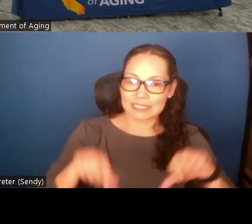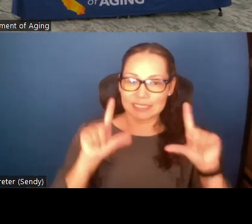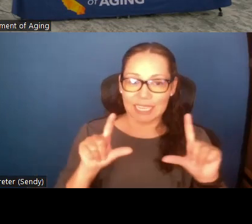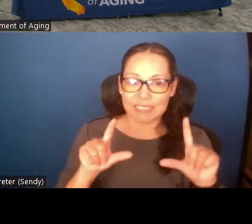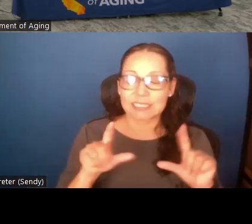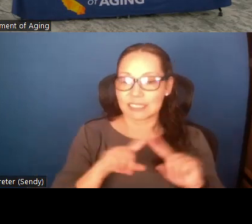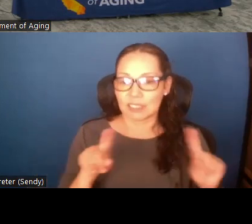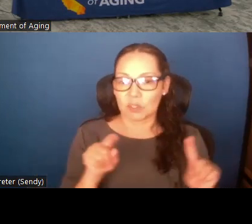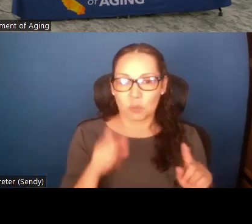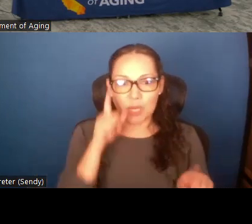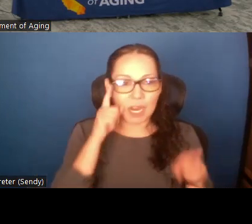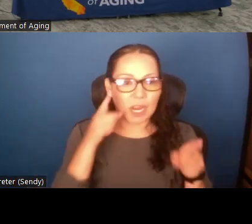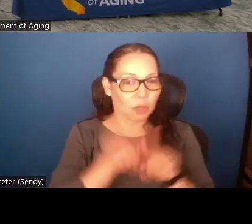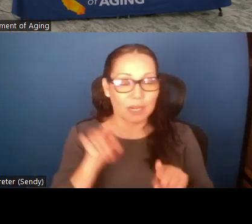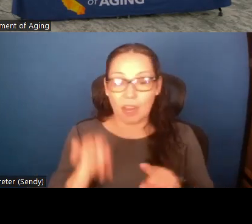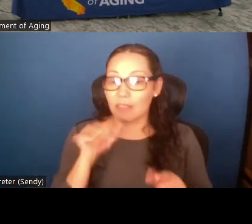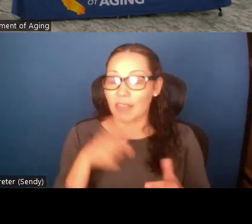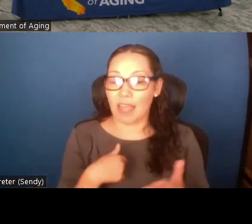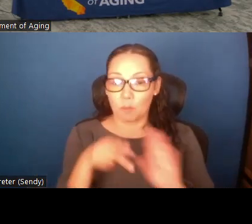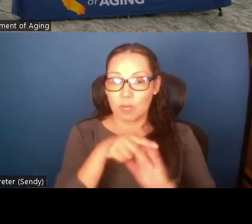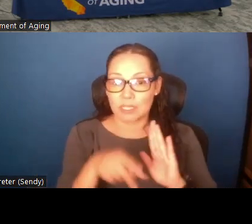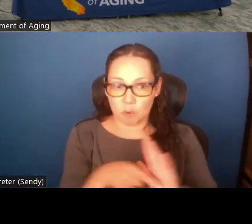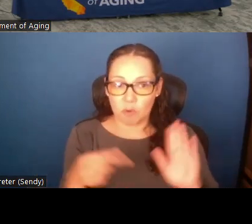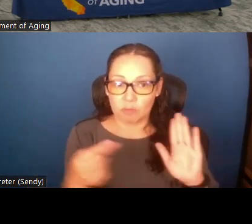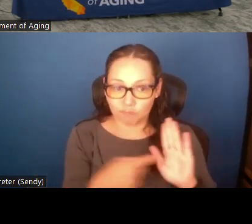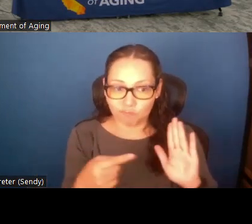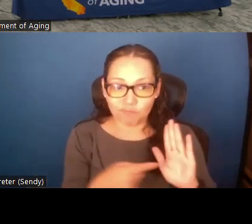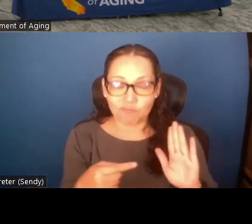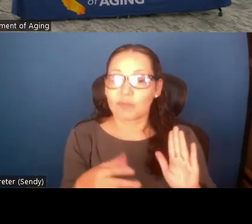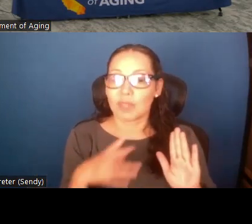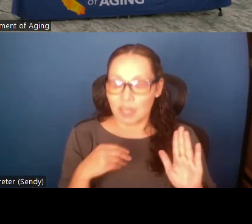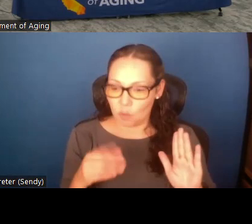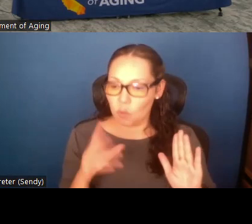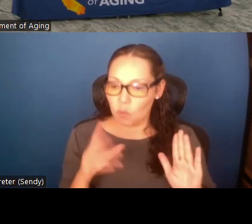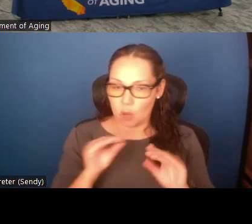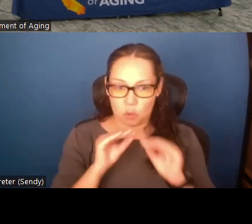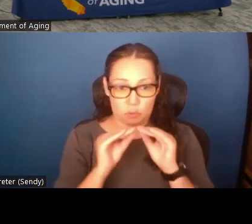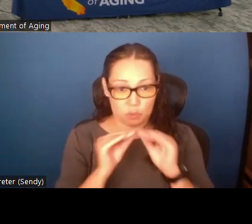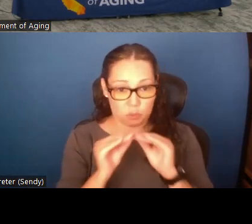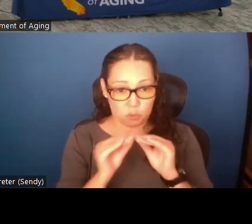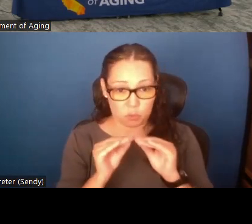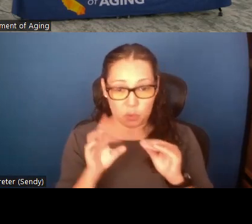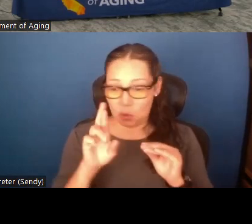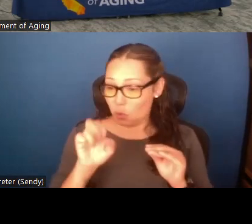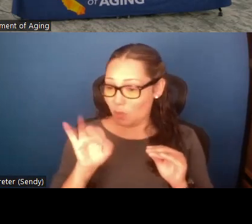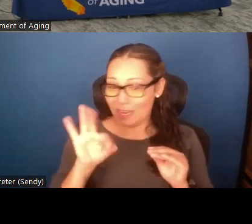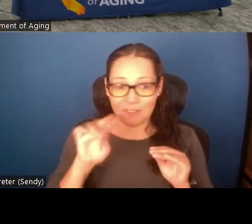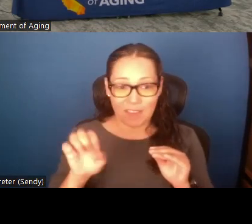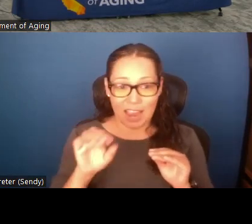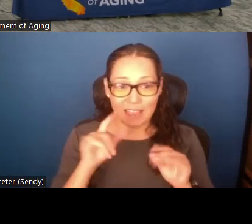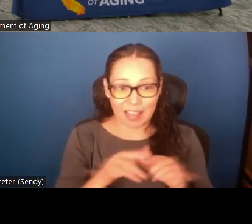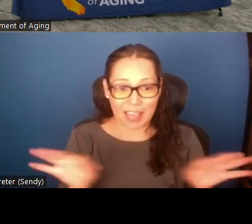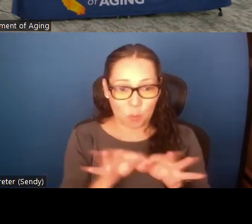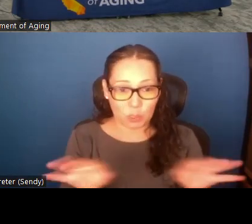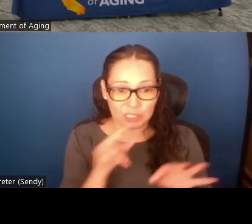agreement on this principle. And like I said, we'll continue to refine the language. And I believe that this principle actually had the